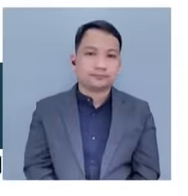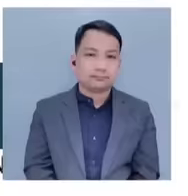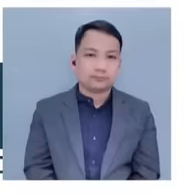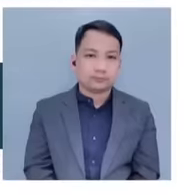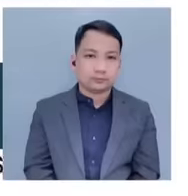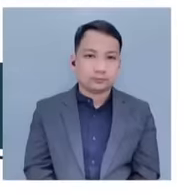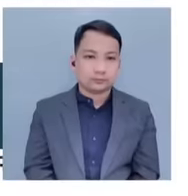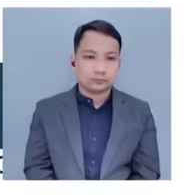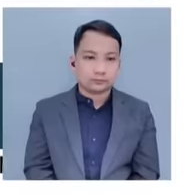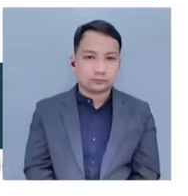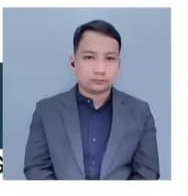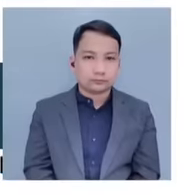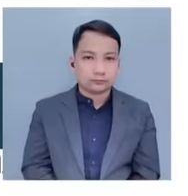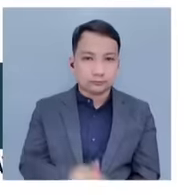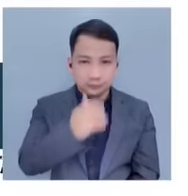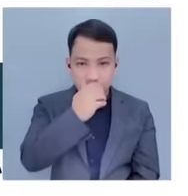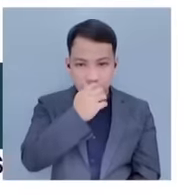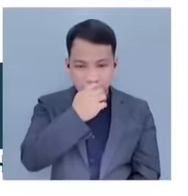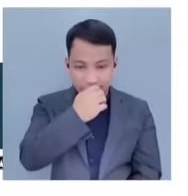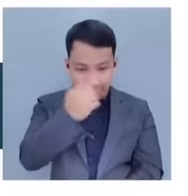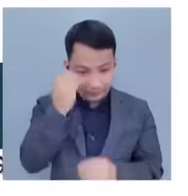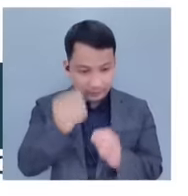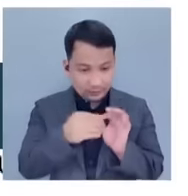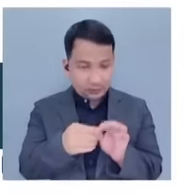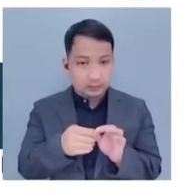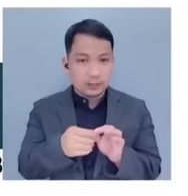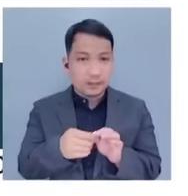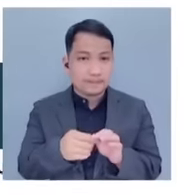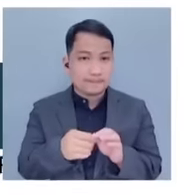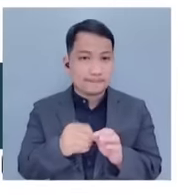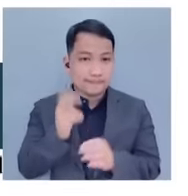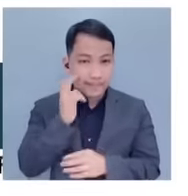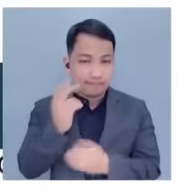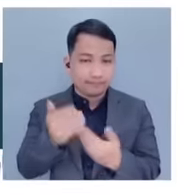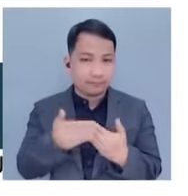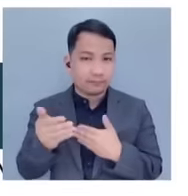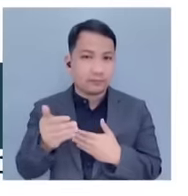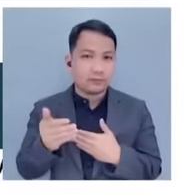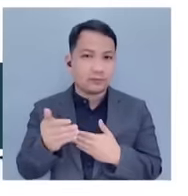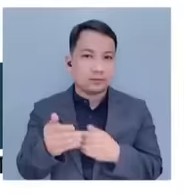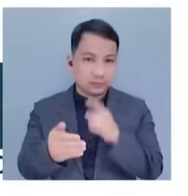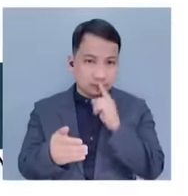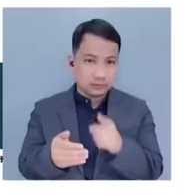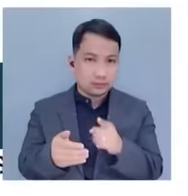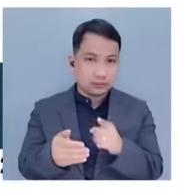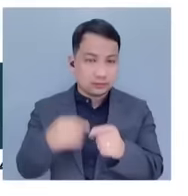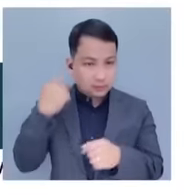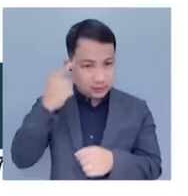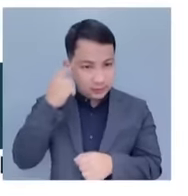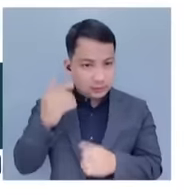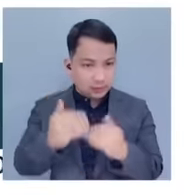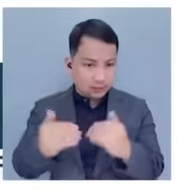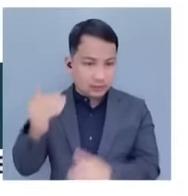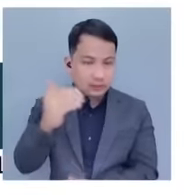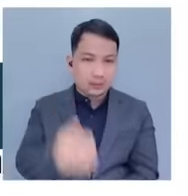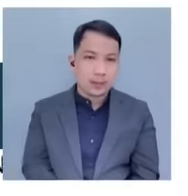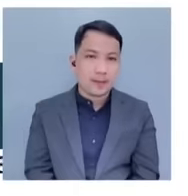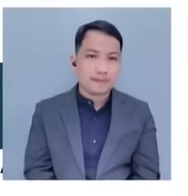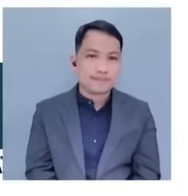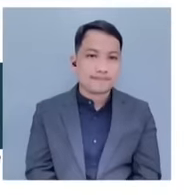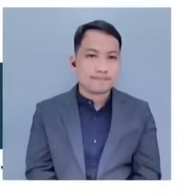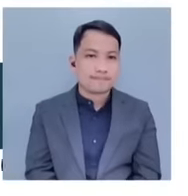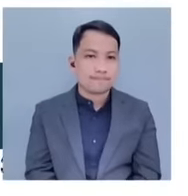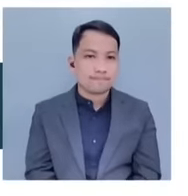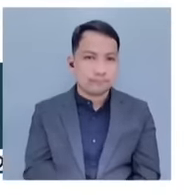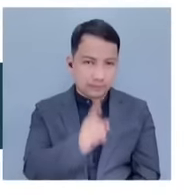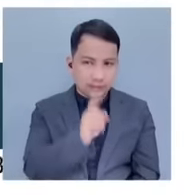the rhetoric of Duterte is very effective to his political base. So, and it really